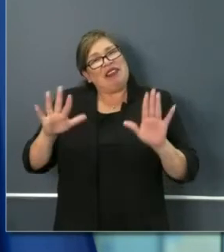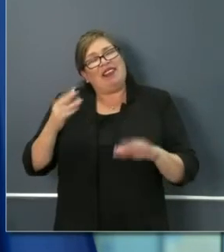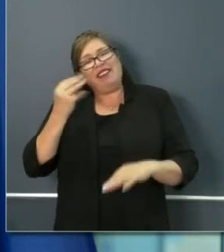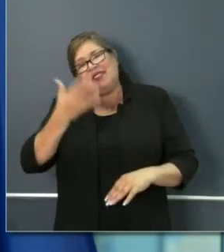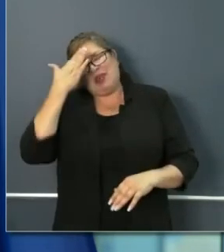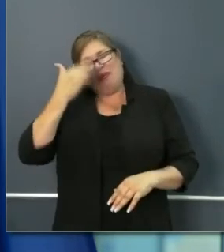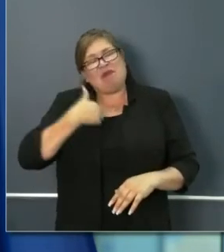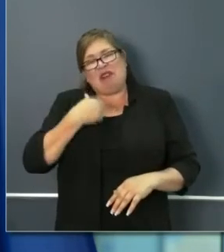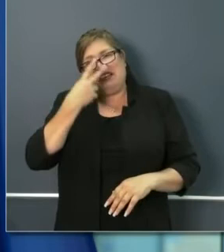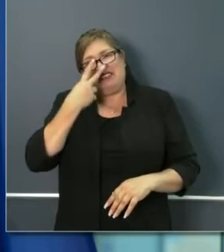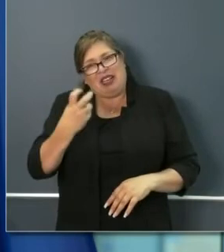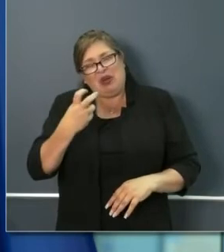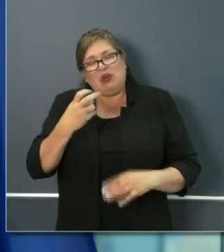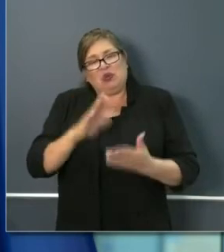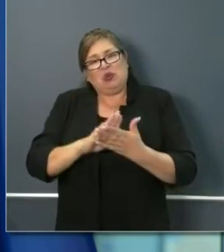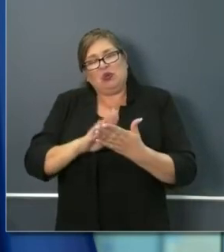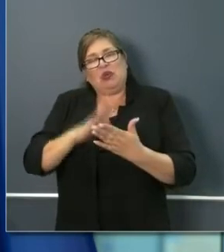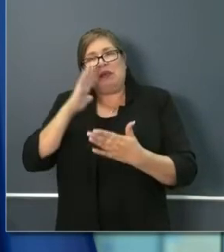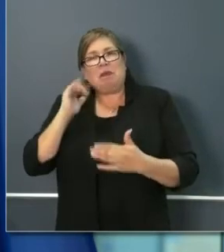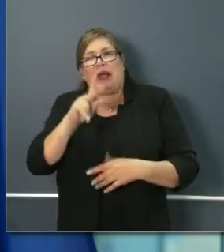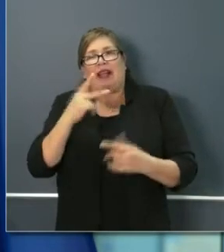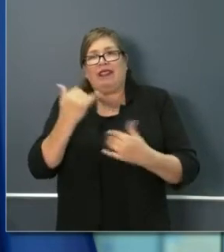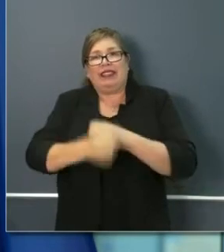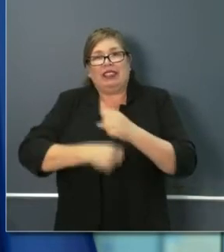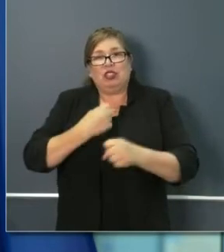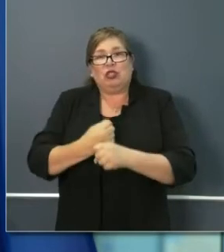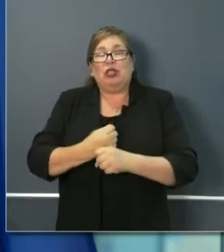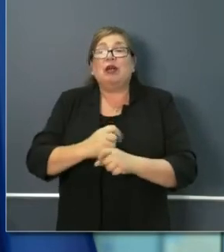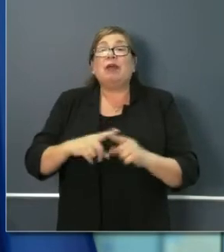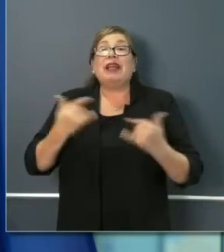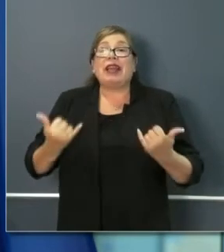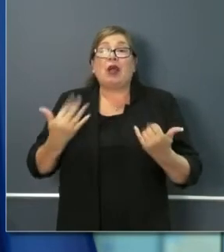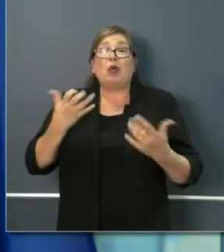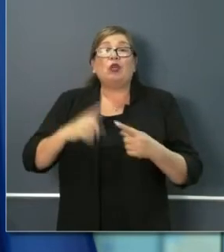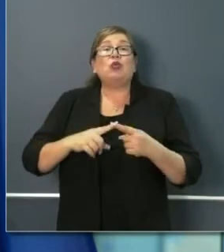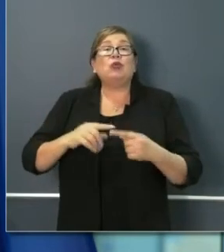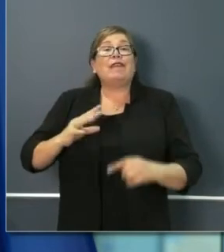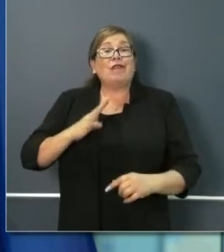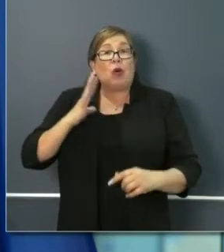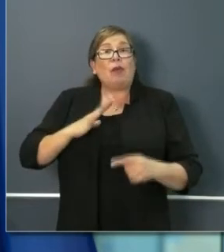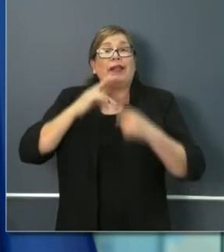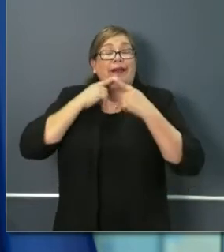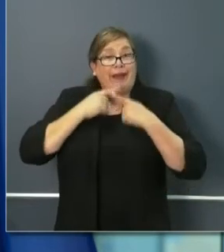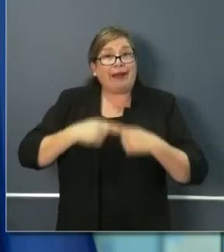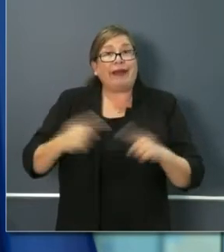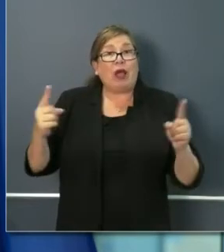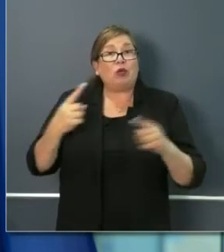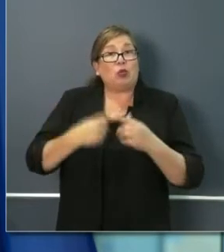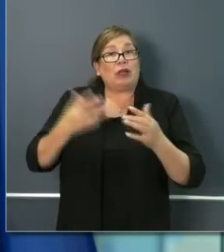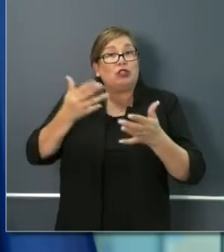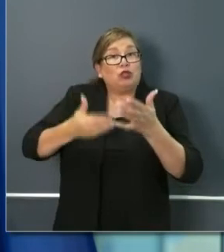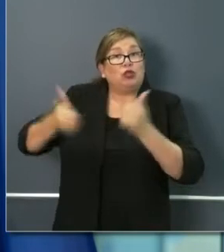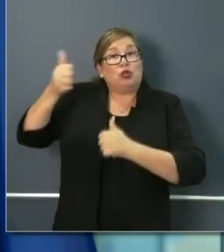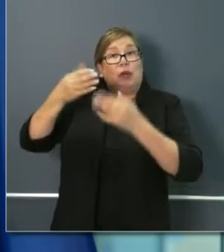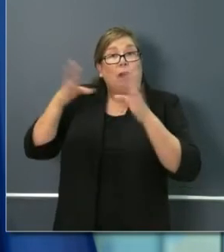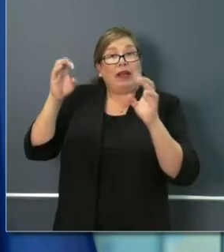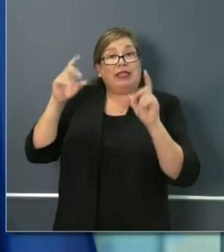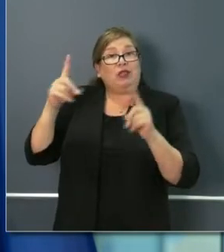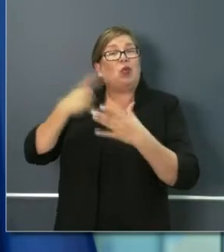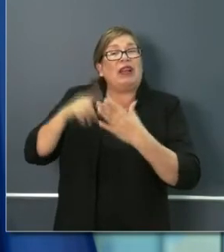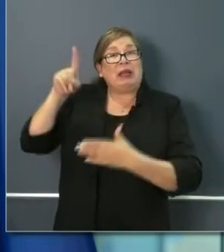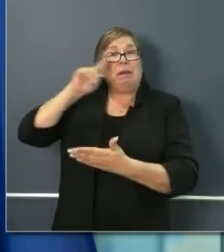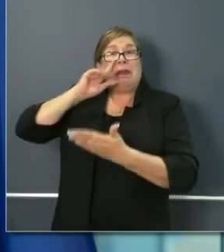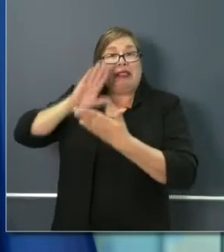not. But let me announce formally what the superintendent of public education believes and